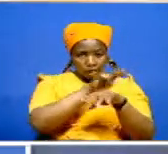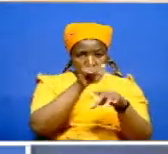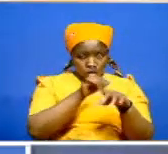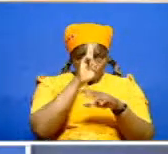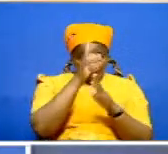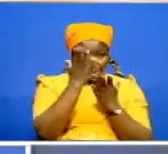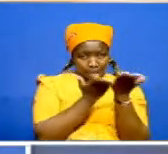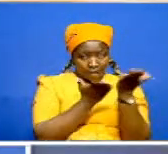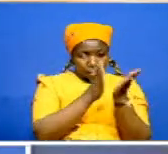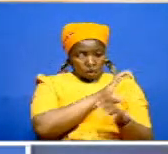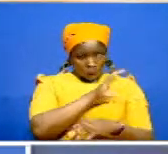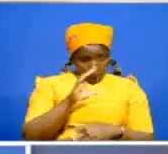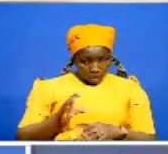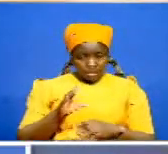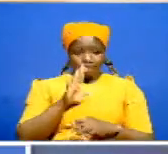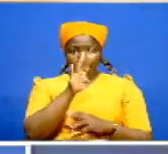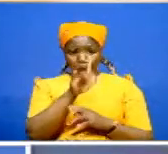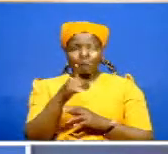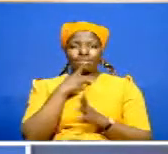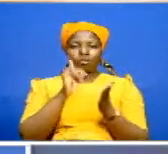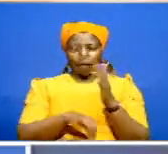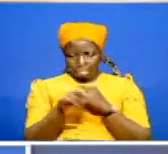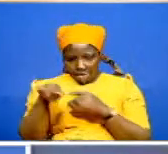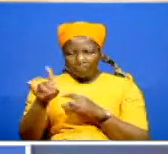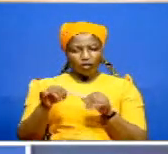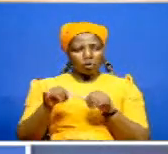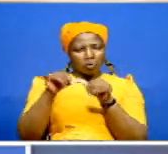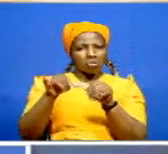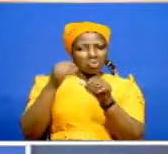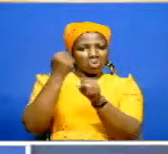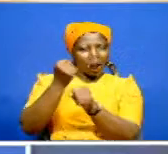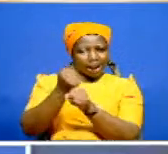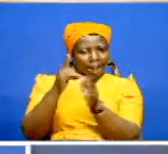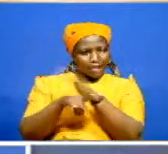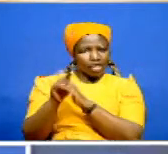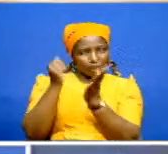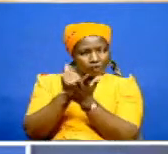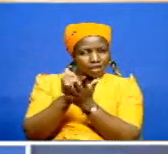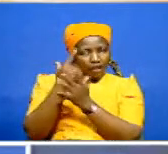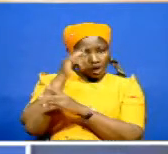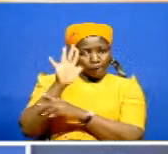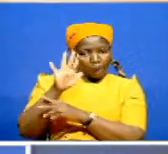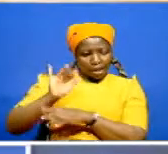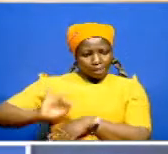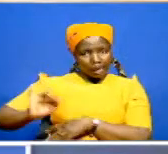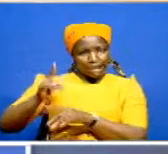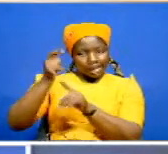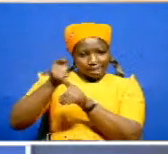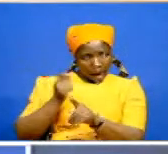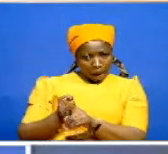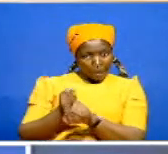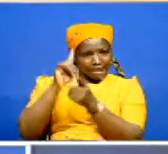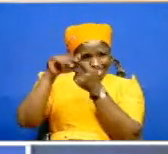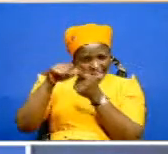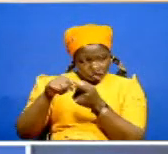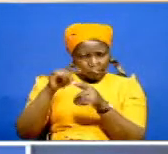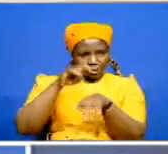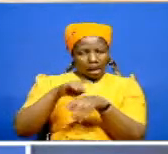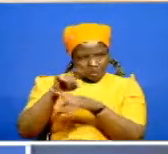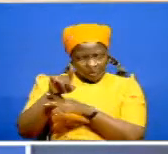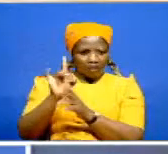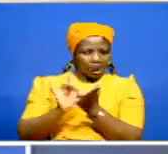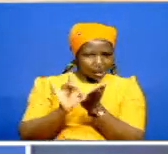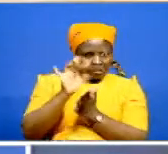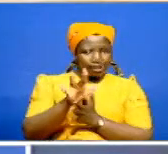the bill says they shall continue to hold office for their unexpired term unless otherwise removed. Kevin